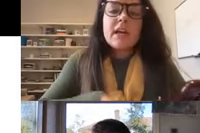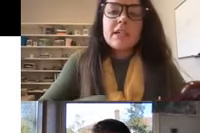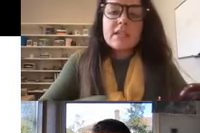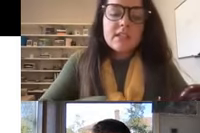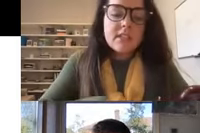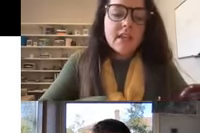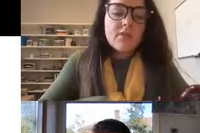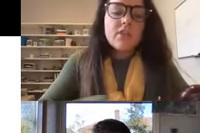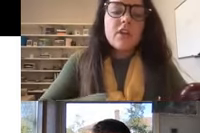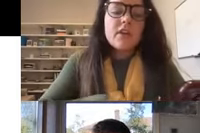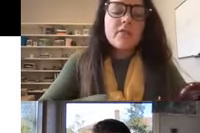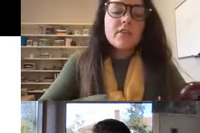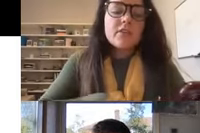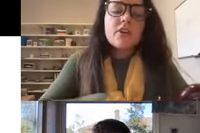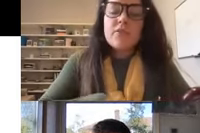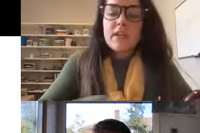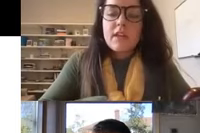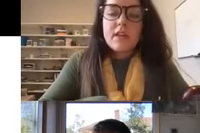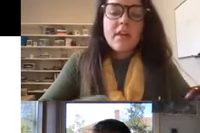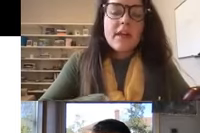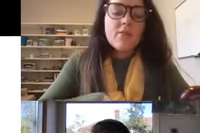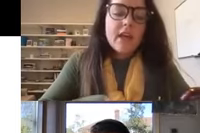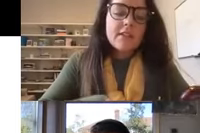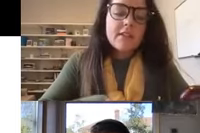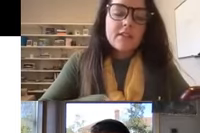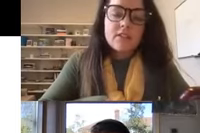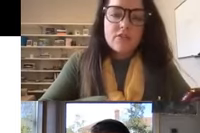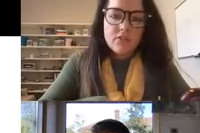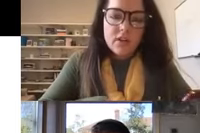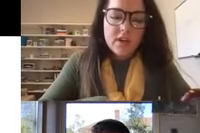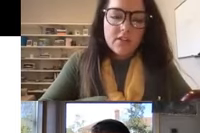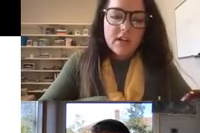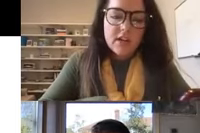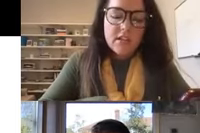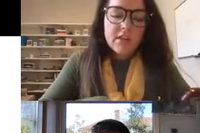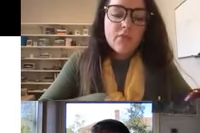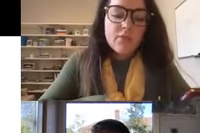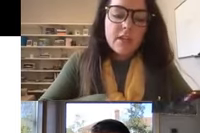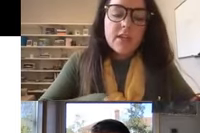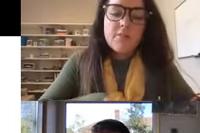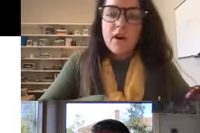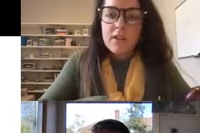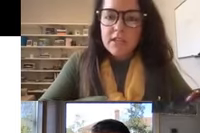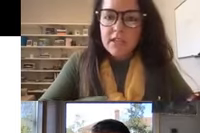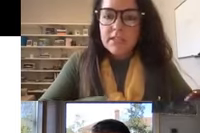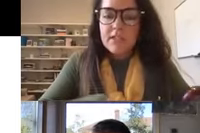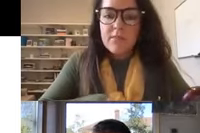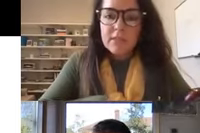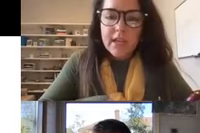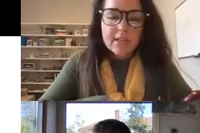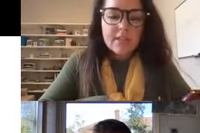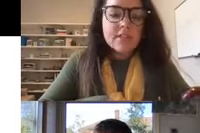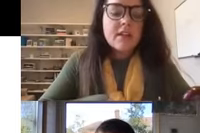Social scientists and human geographers agree that race is a social construct rooted in politics,